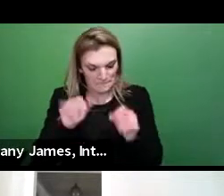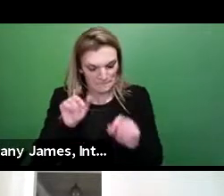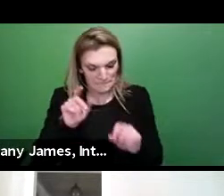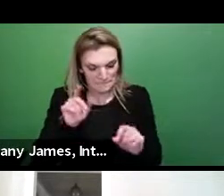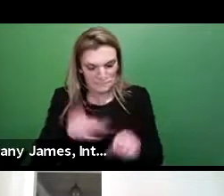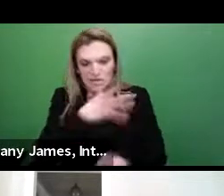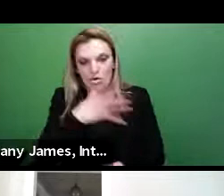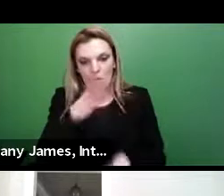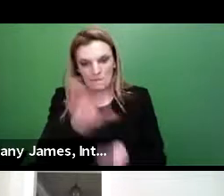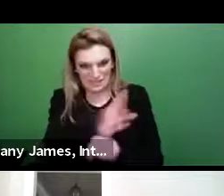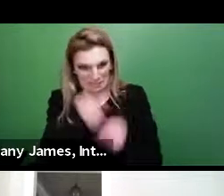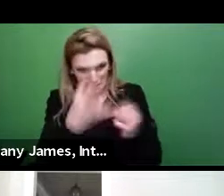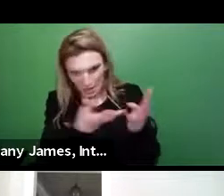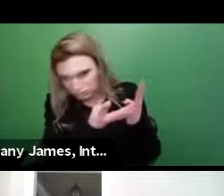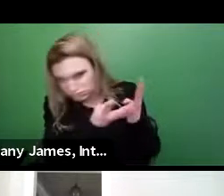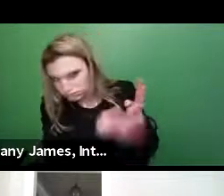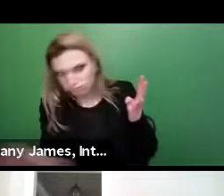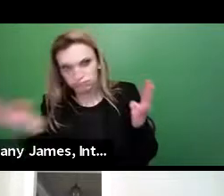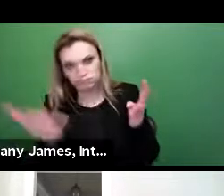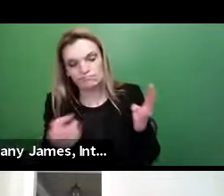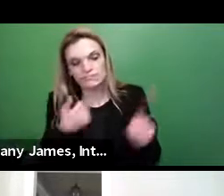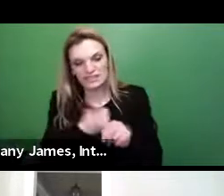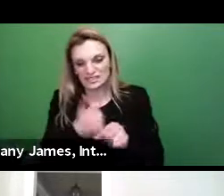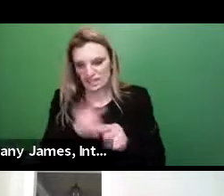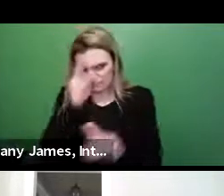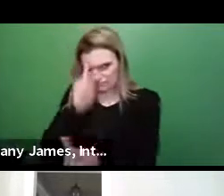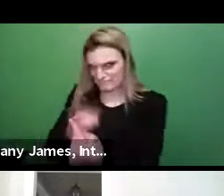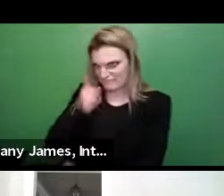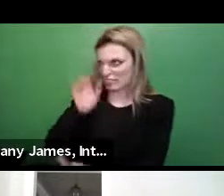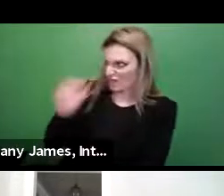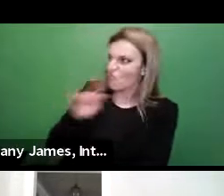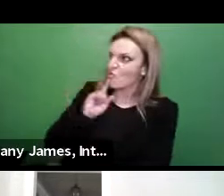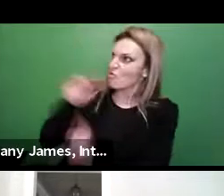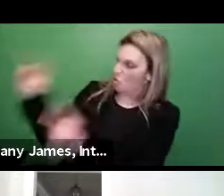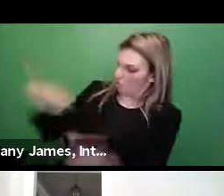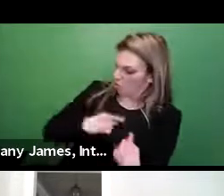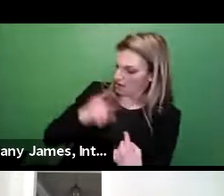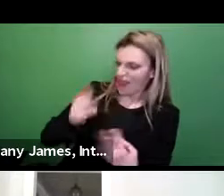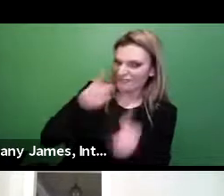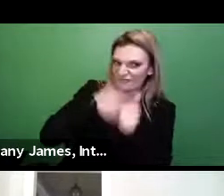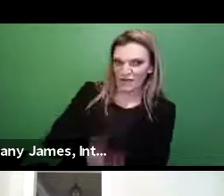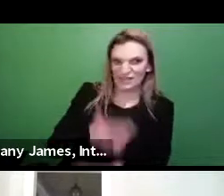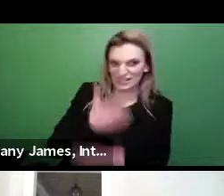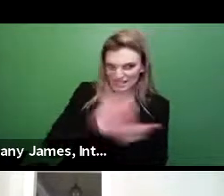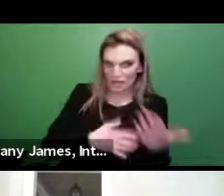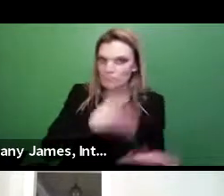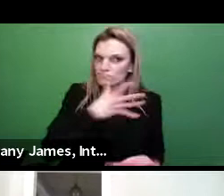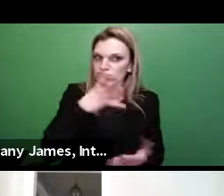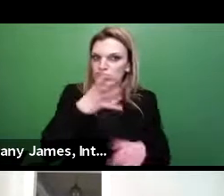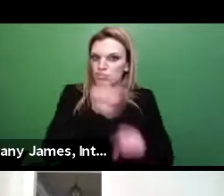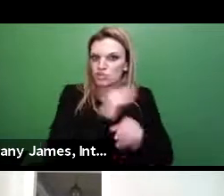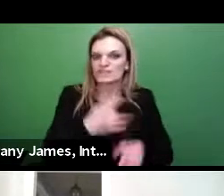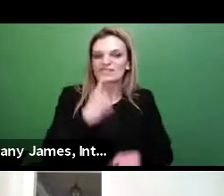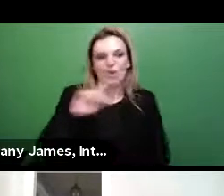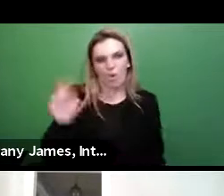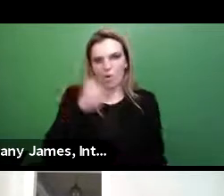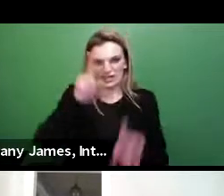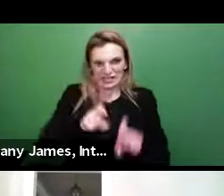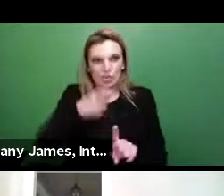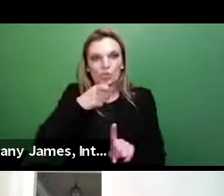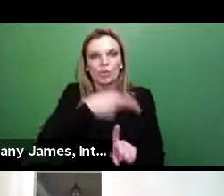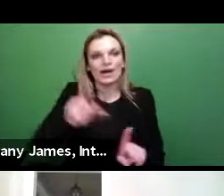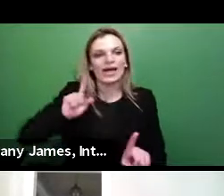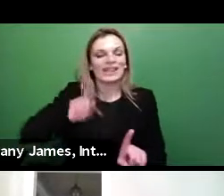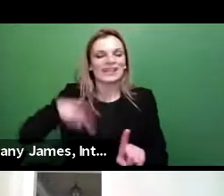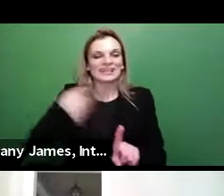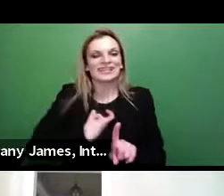agricultural businesses stated their opposition to the order, and some publicly even stated they were only testing Latino and Latina workers, a clear